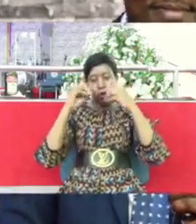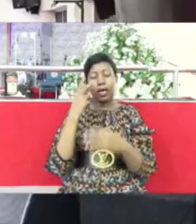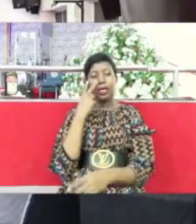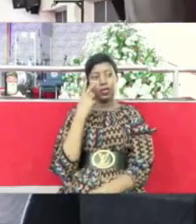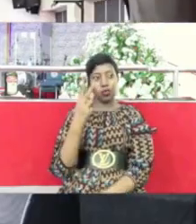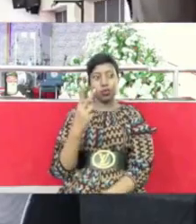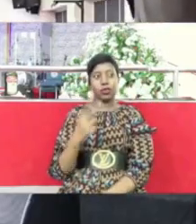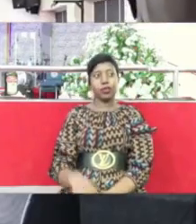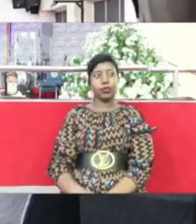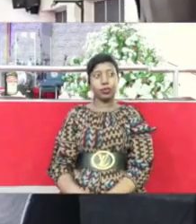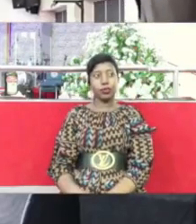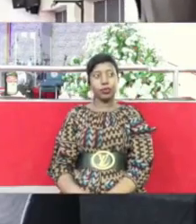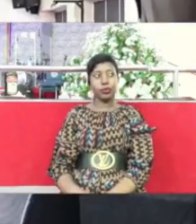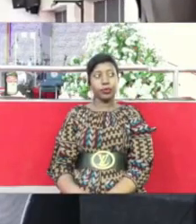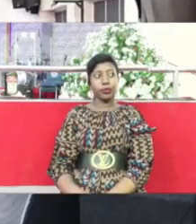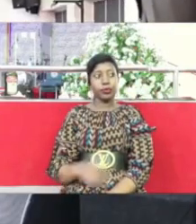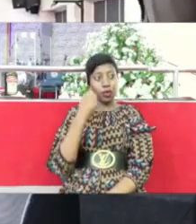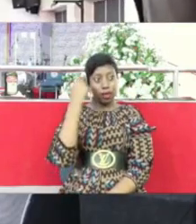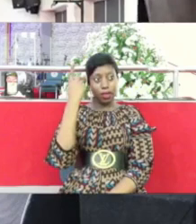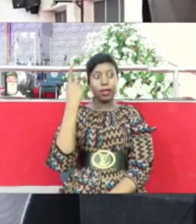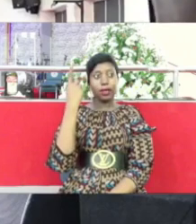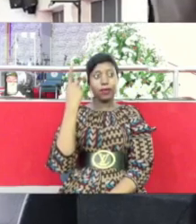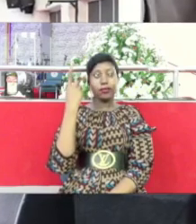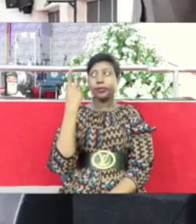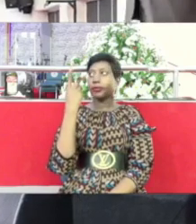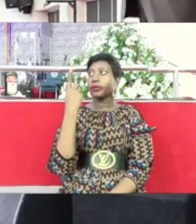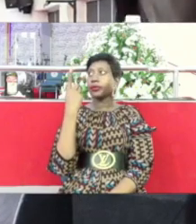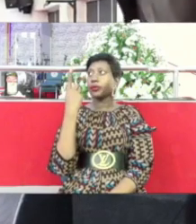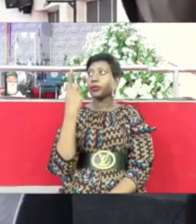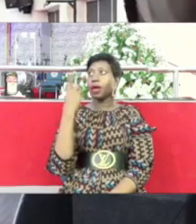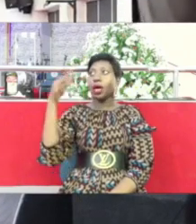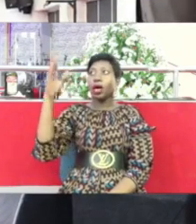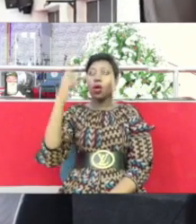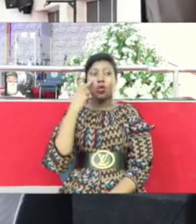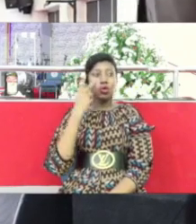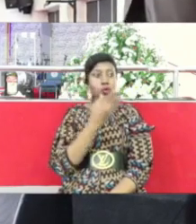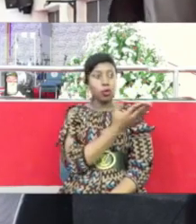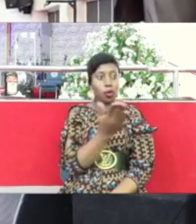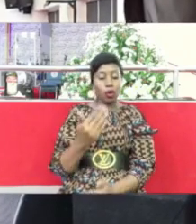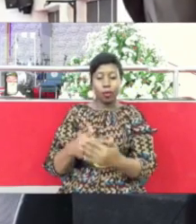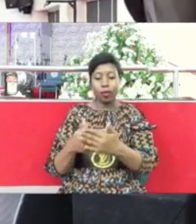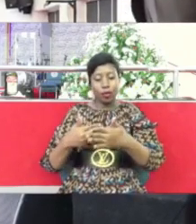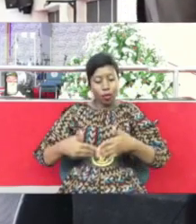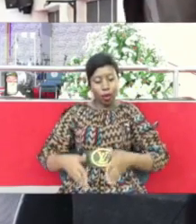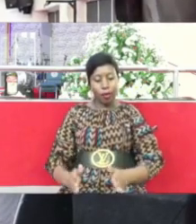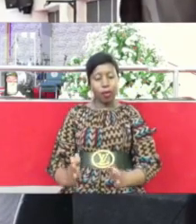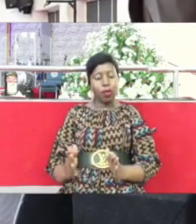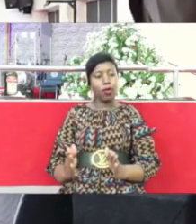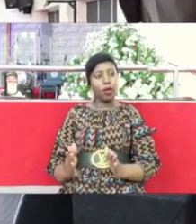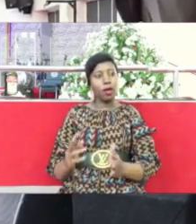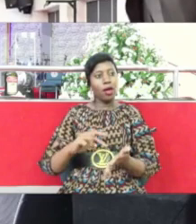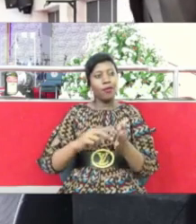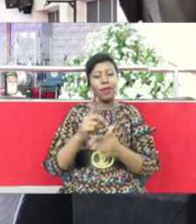Google. Eh? Hapo naona mumeshika, sio? Alikuona kabla hujazaliwa. He saw you before you were meaning, born. Meaning, hata baba yako